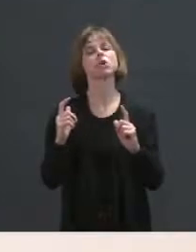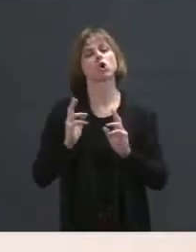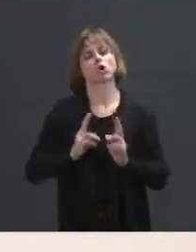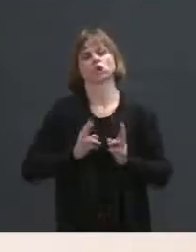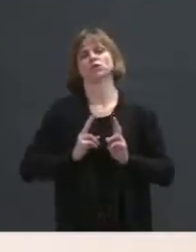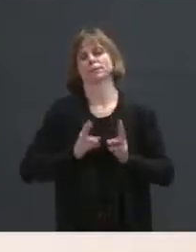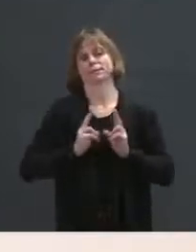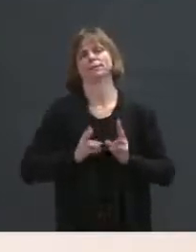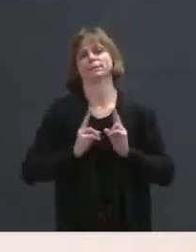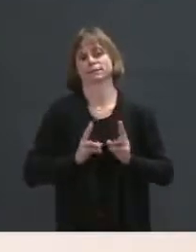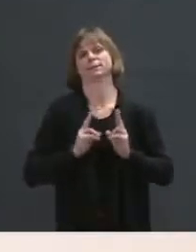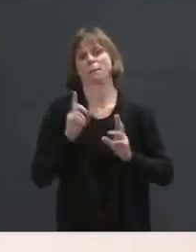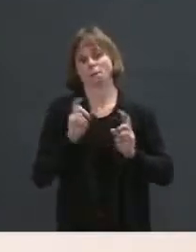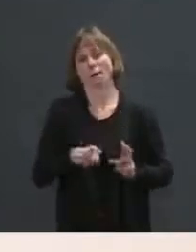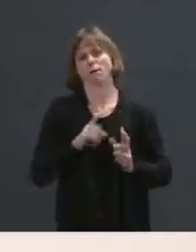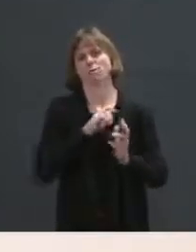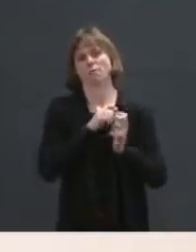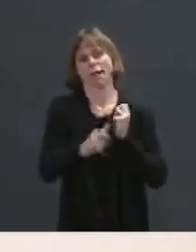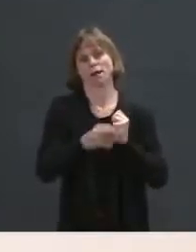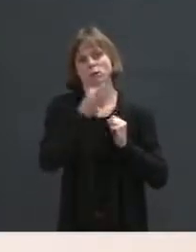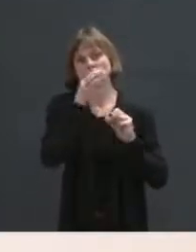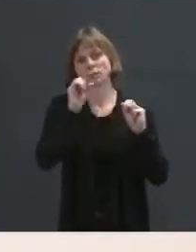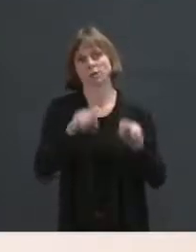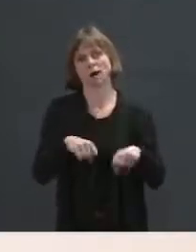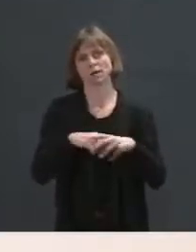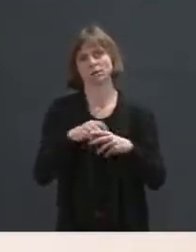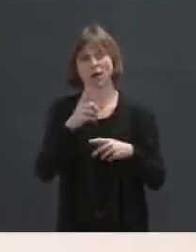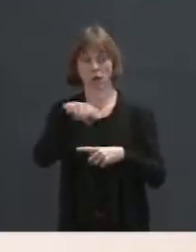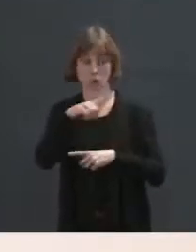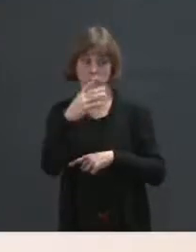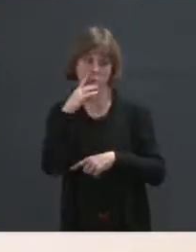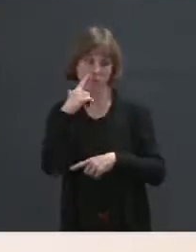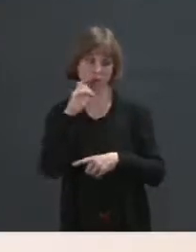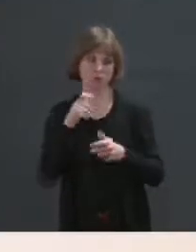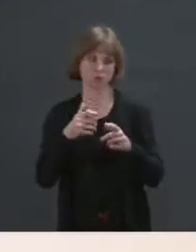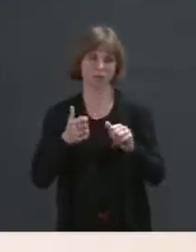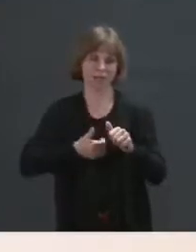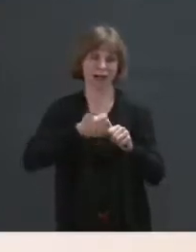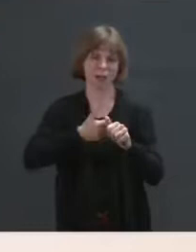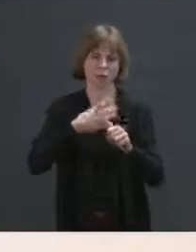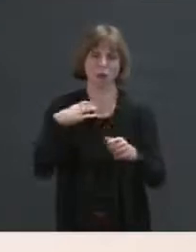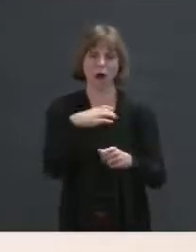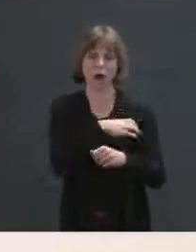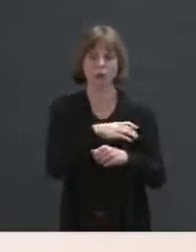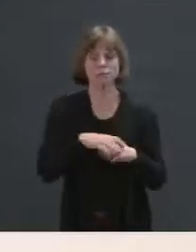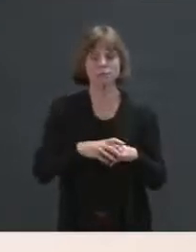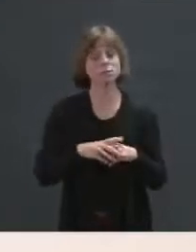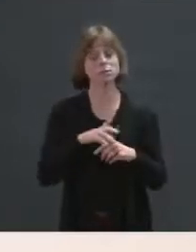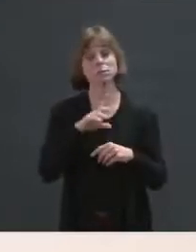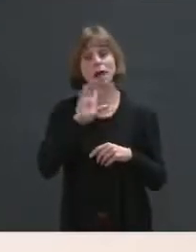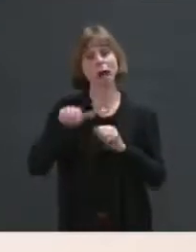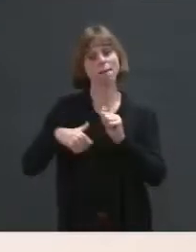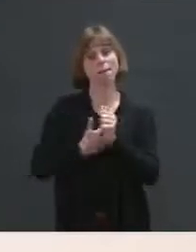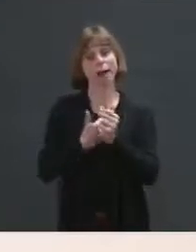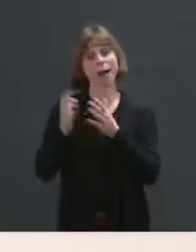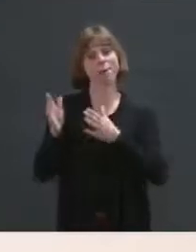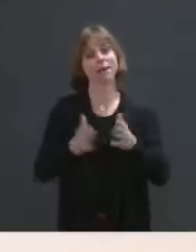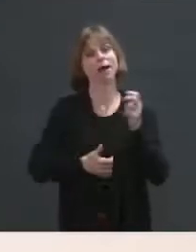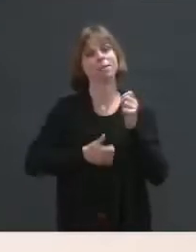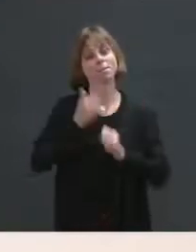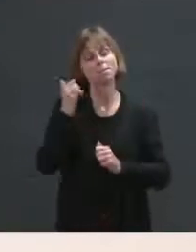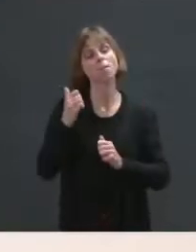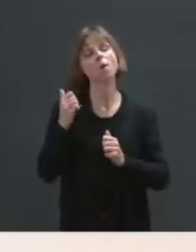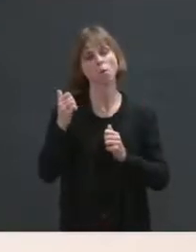as possible. And as you also know, covering Congress, a backup plan, most scenarios would involve Congress. This is the